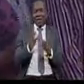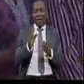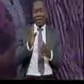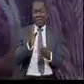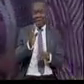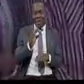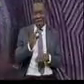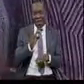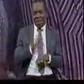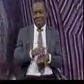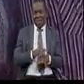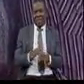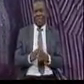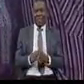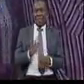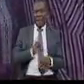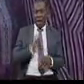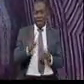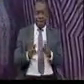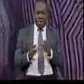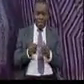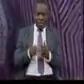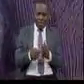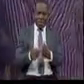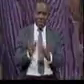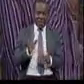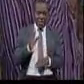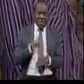way, new height I'm